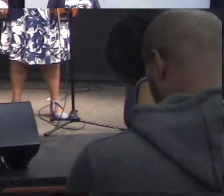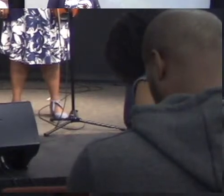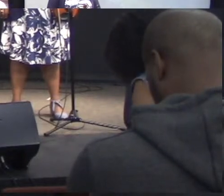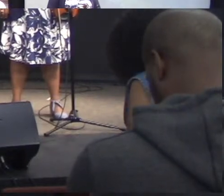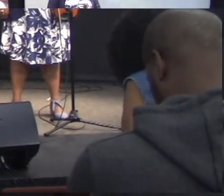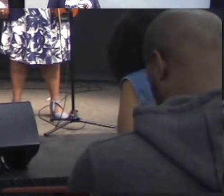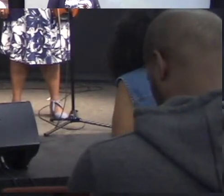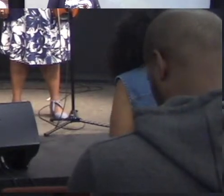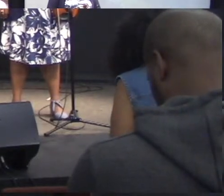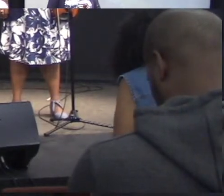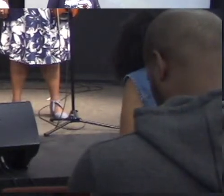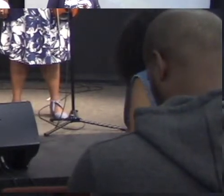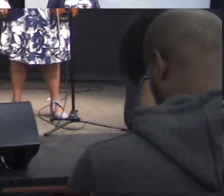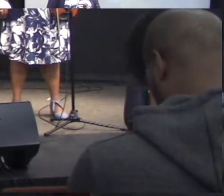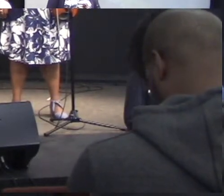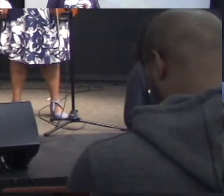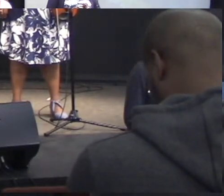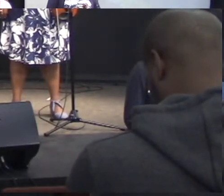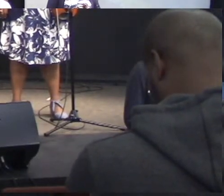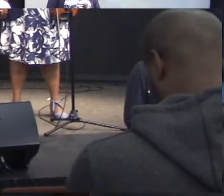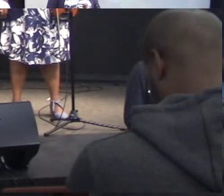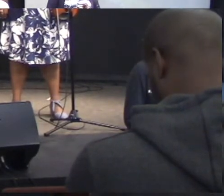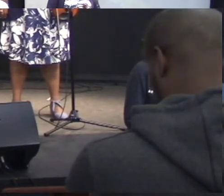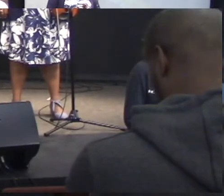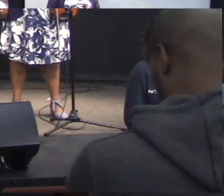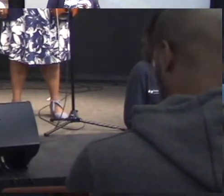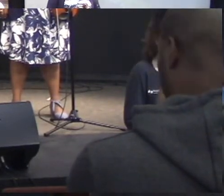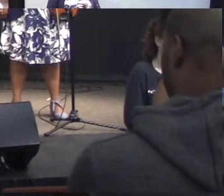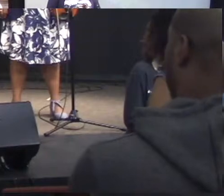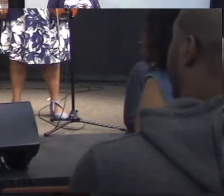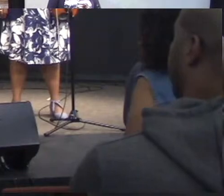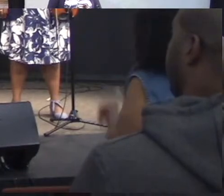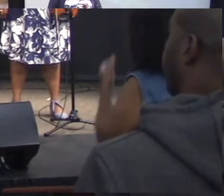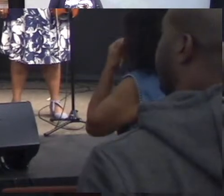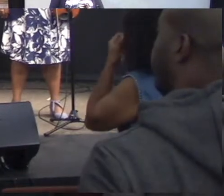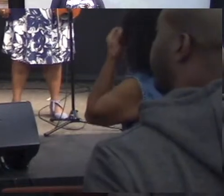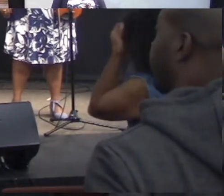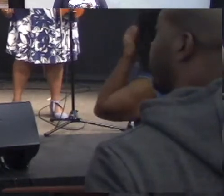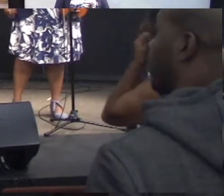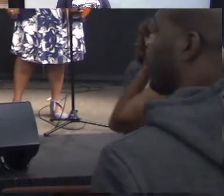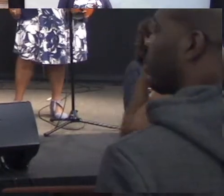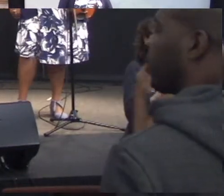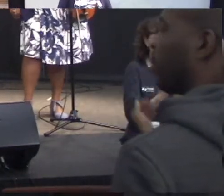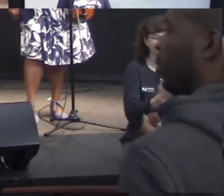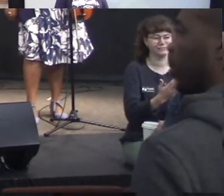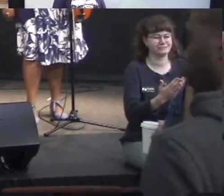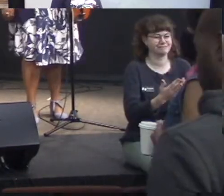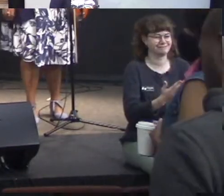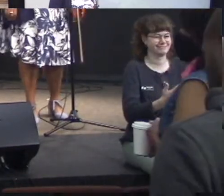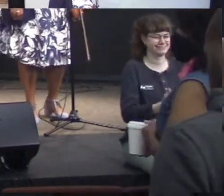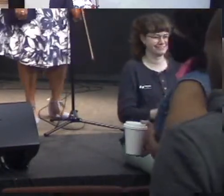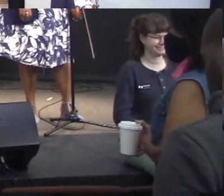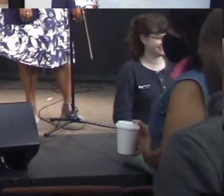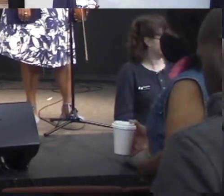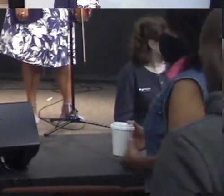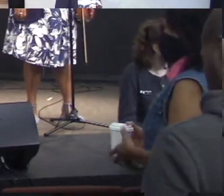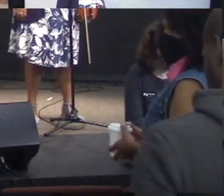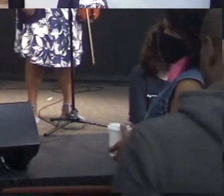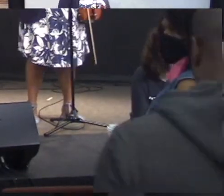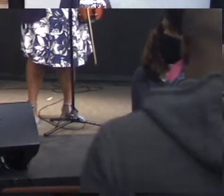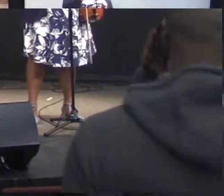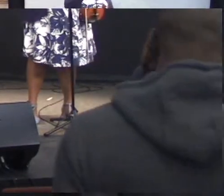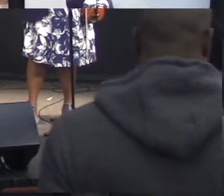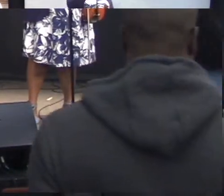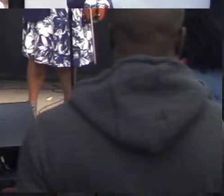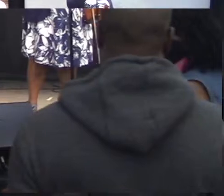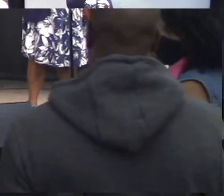glorifies and honors and pleases you. Love you. It's in Jesus' name we pray. Amen. Amen. All right, we're going to start things off with All Creatures of